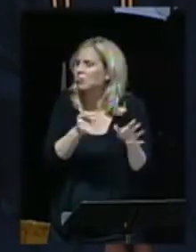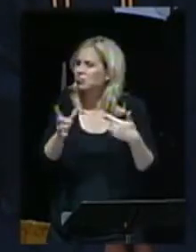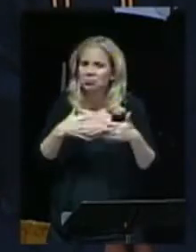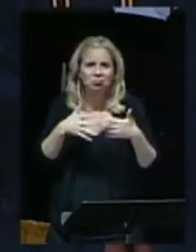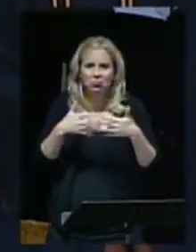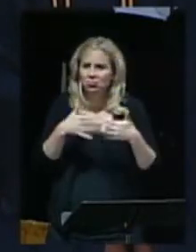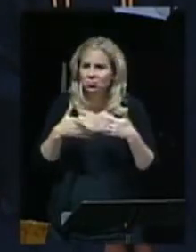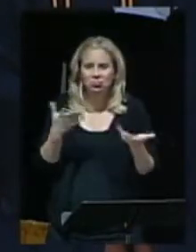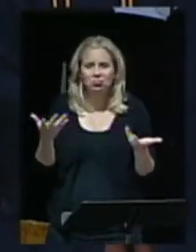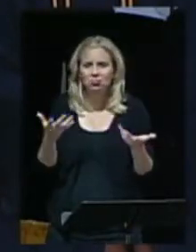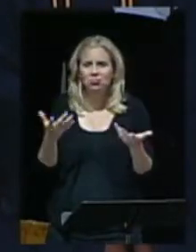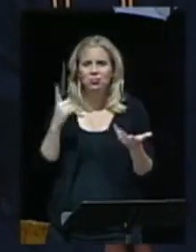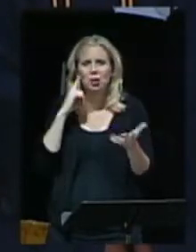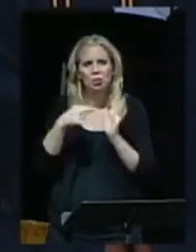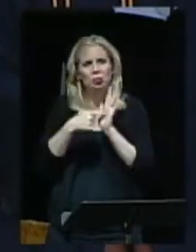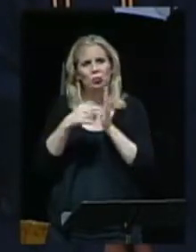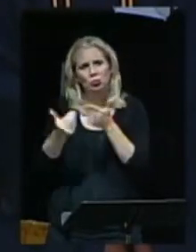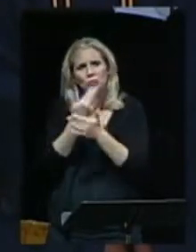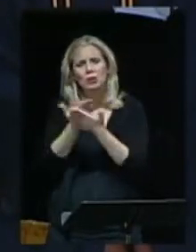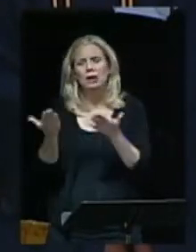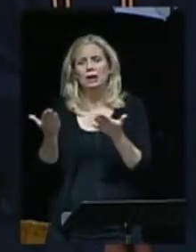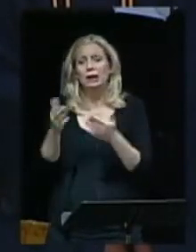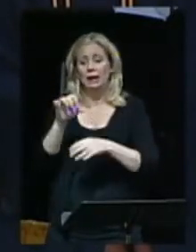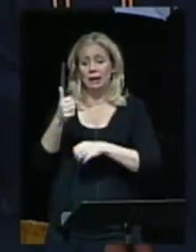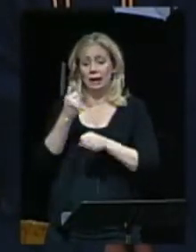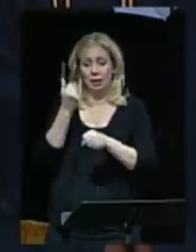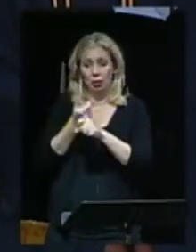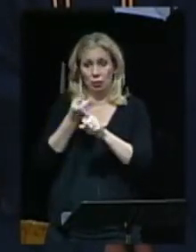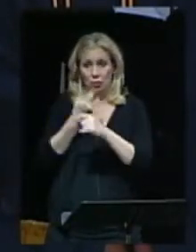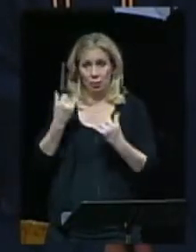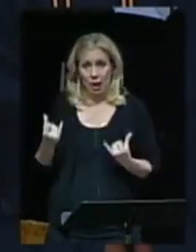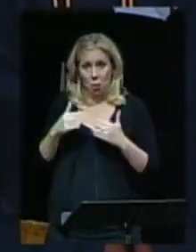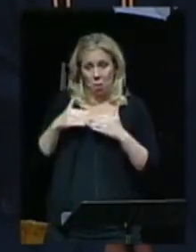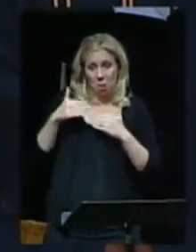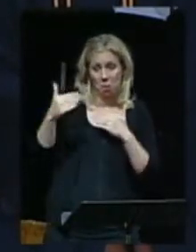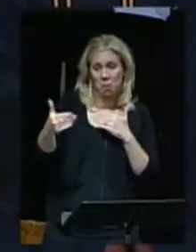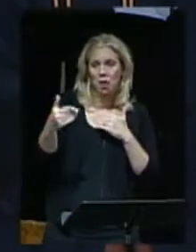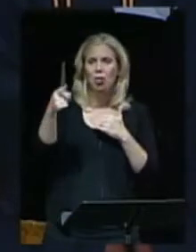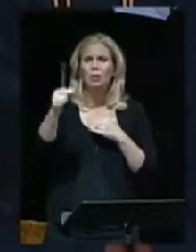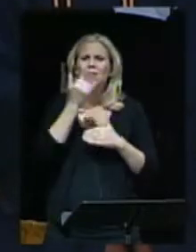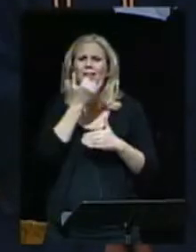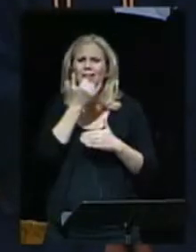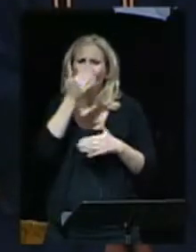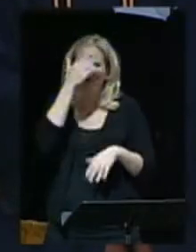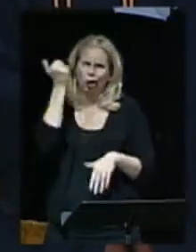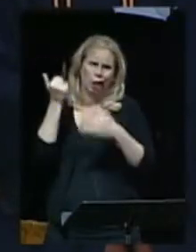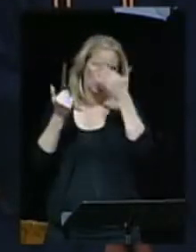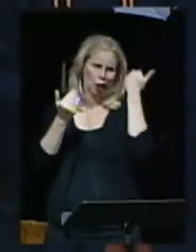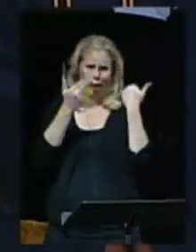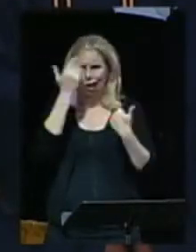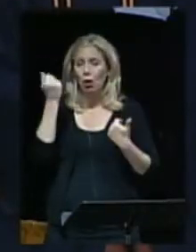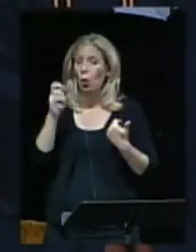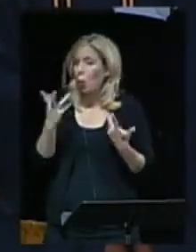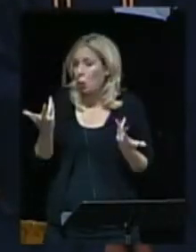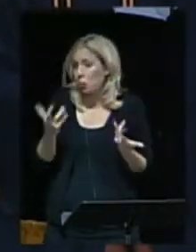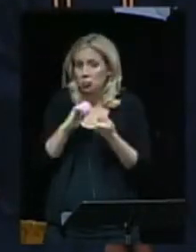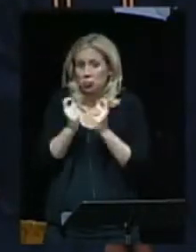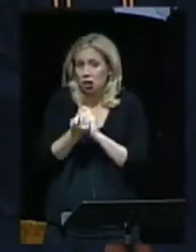for ourselves. And 10 years from now, the majority of these mistakes will either be forgotten or will change us for the